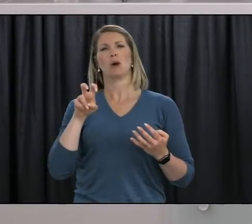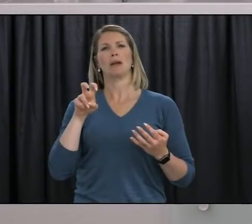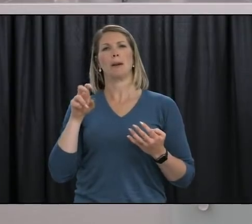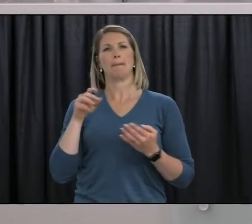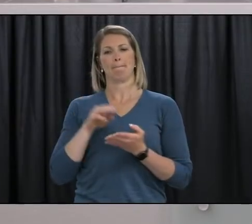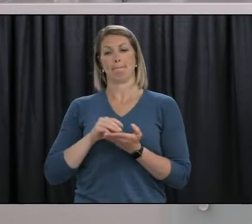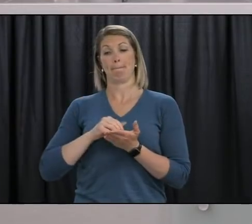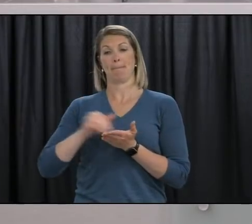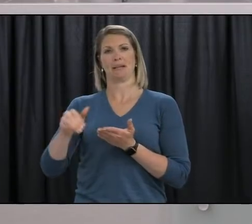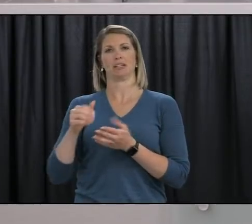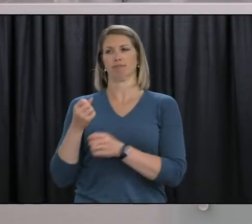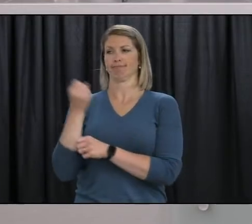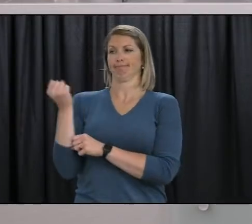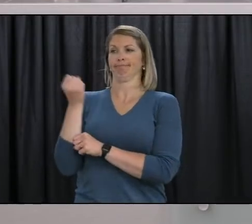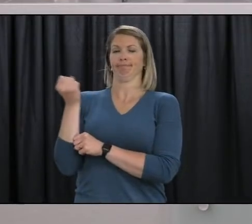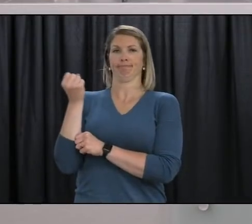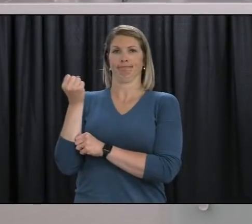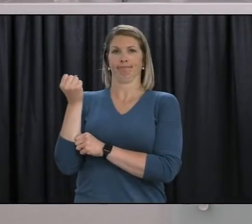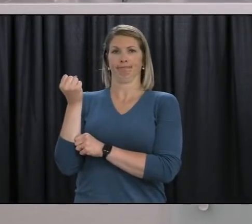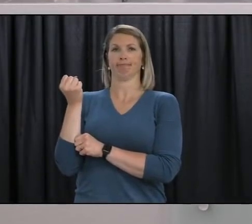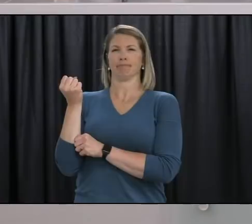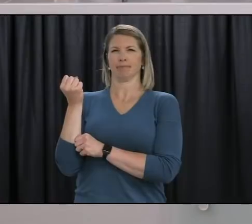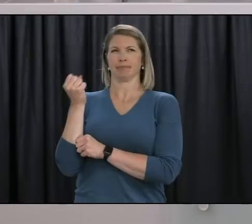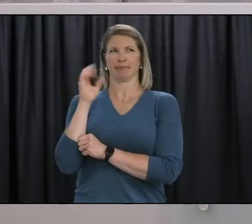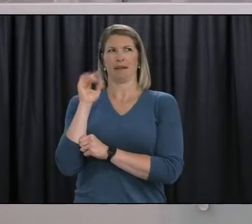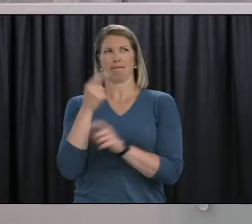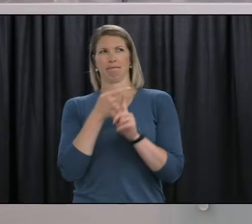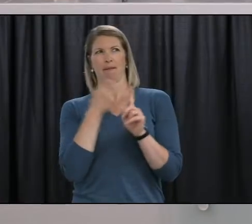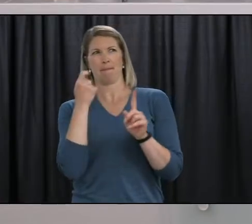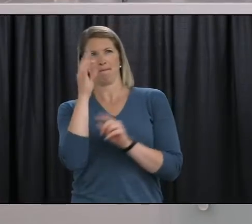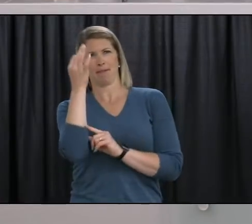that were pressing. And I'm wondering, at